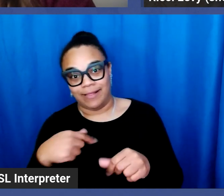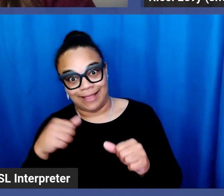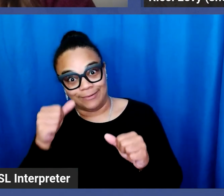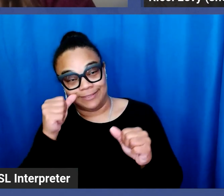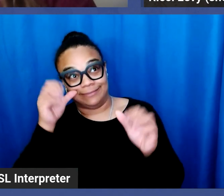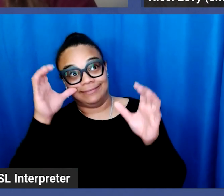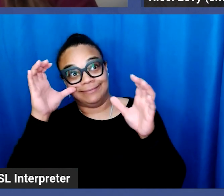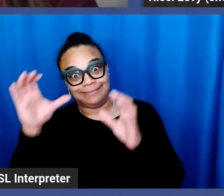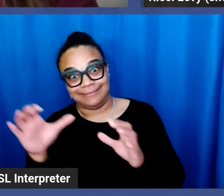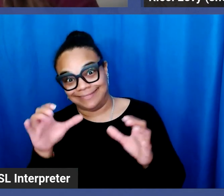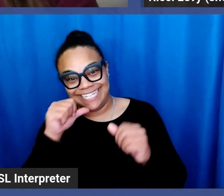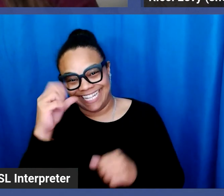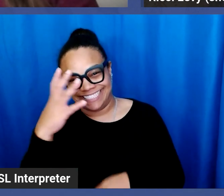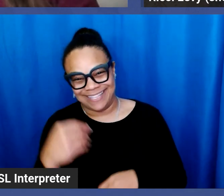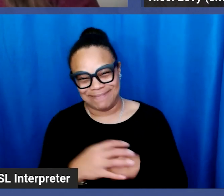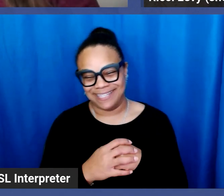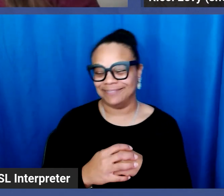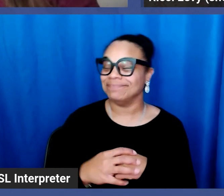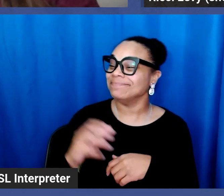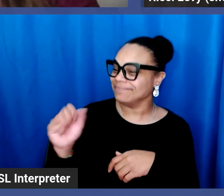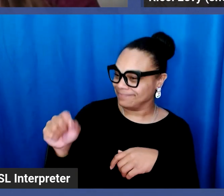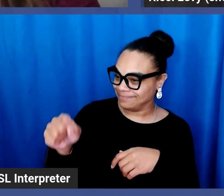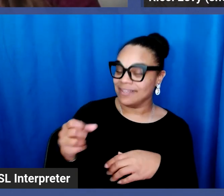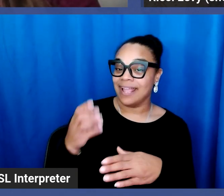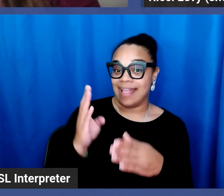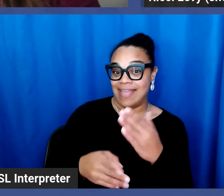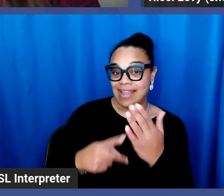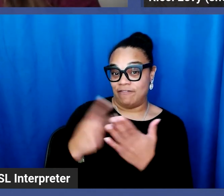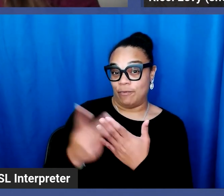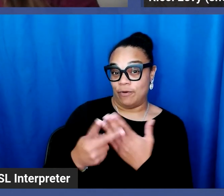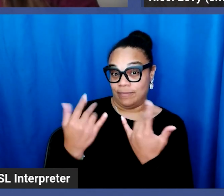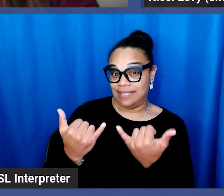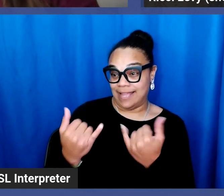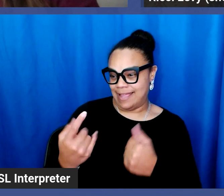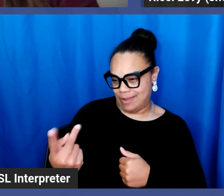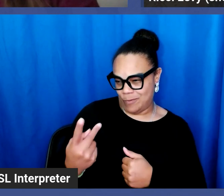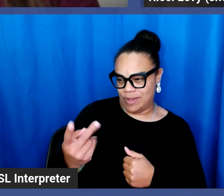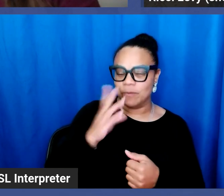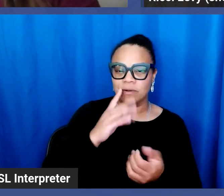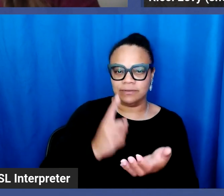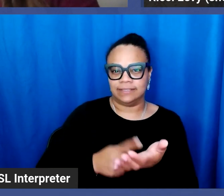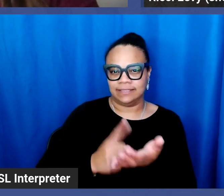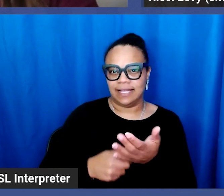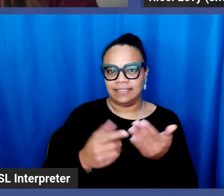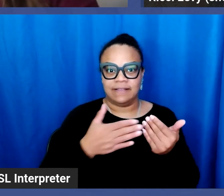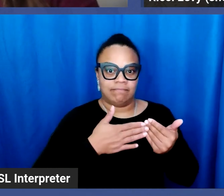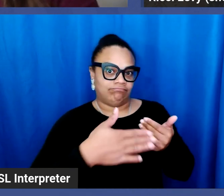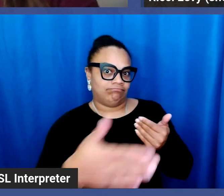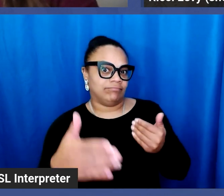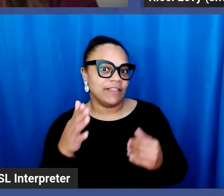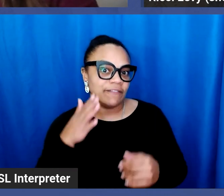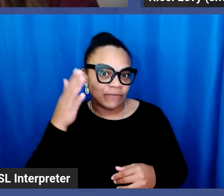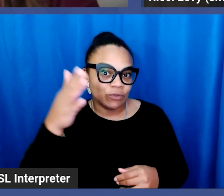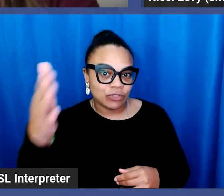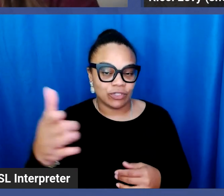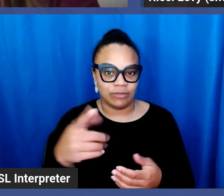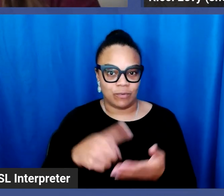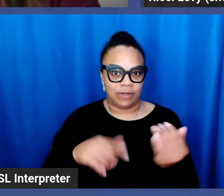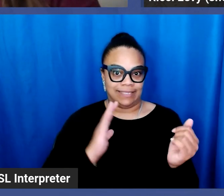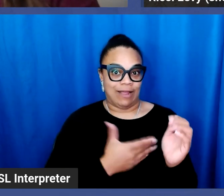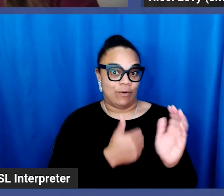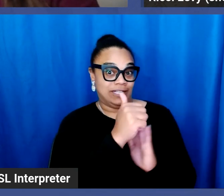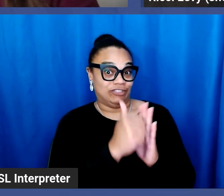Yeah. And at the end of our program today, Ricky, you and I are going to talk about moving forward and what's on our agenda in those early months of